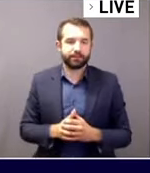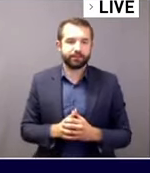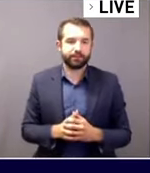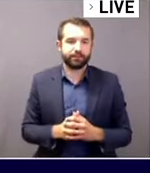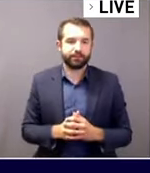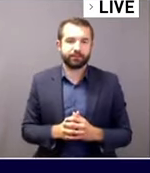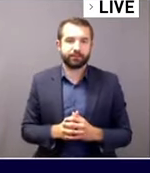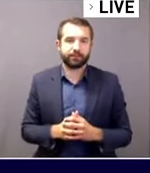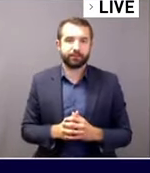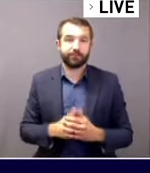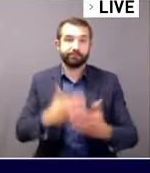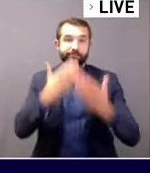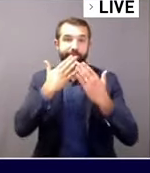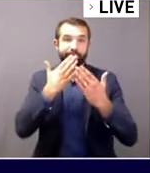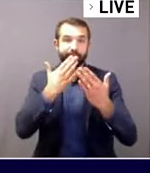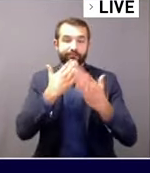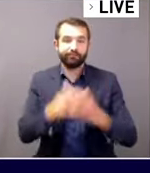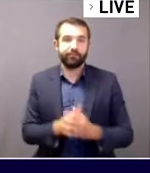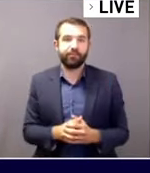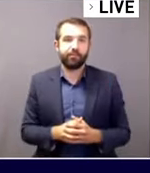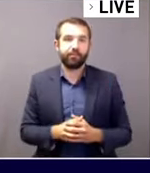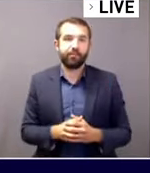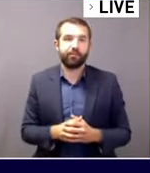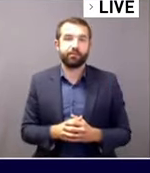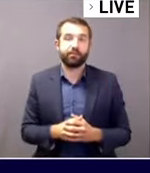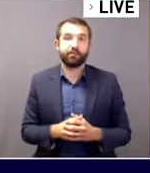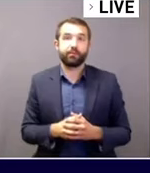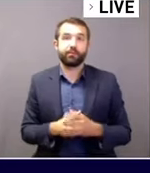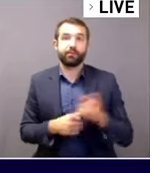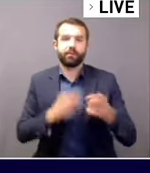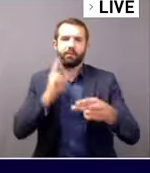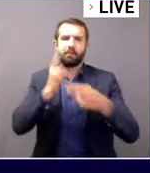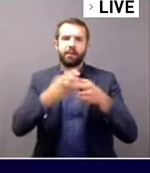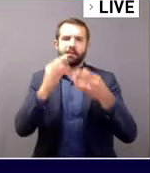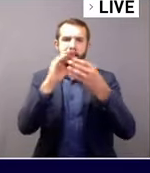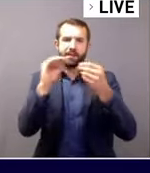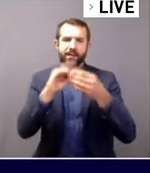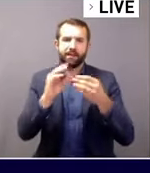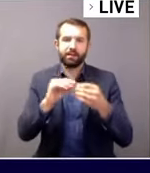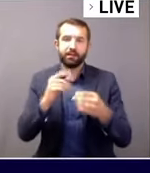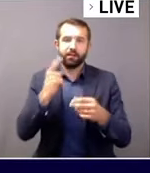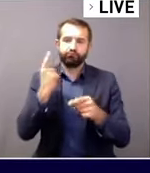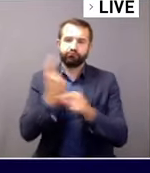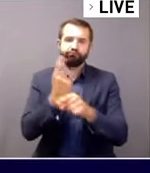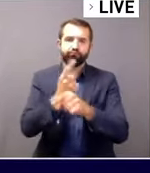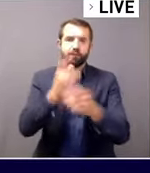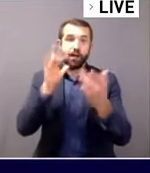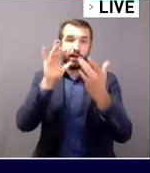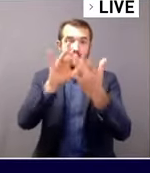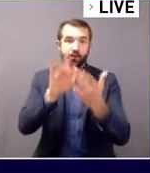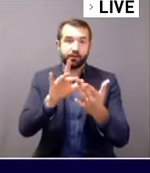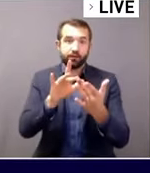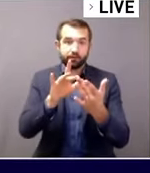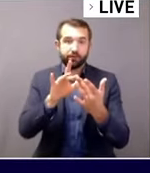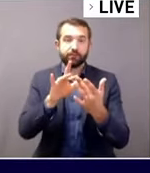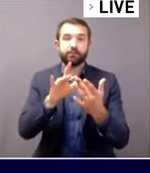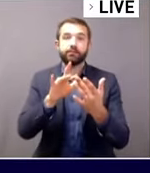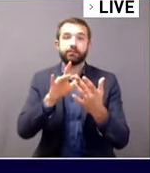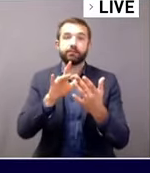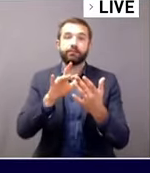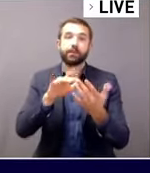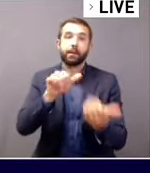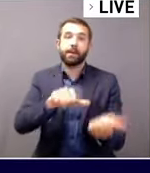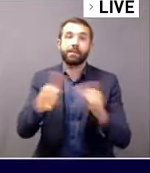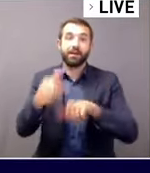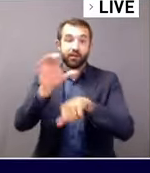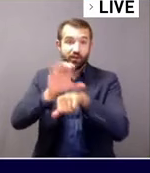Thanks, Dr. Shaw. You said that you're in having regular communication with the pastor of the Calvary Baptist Church. Are you able to have